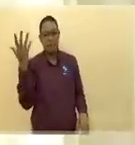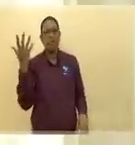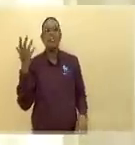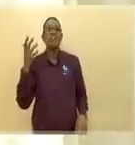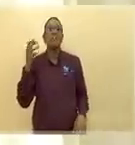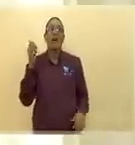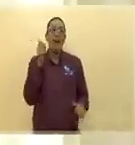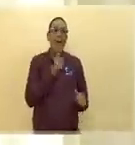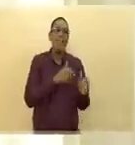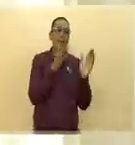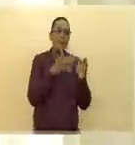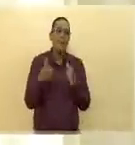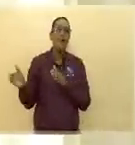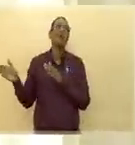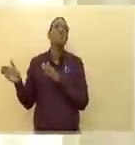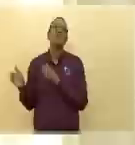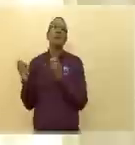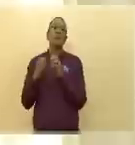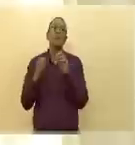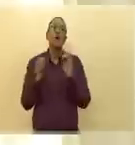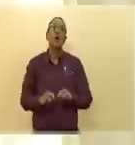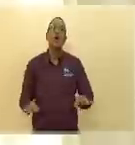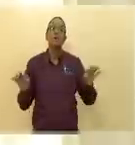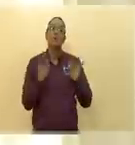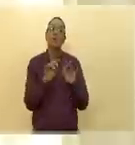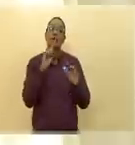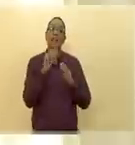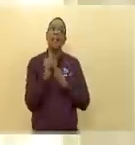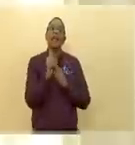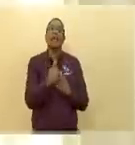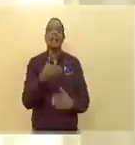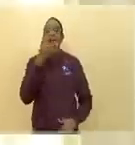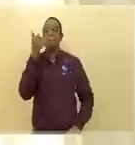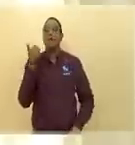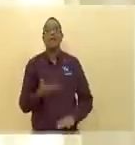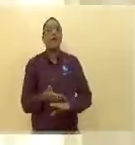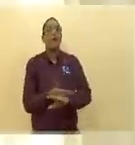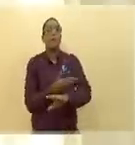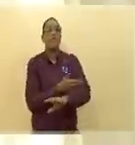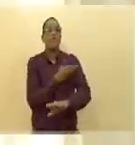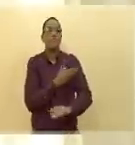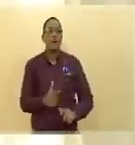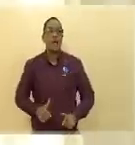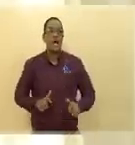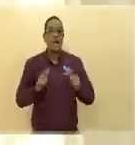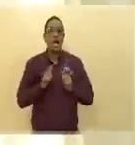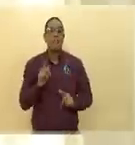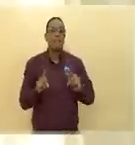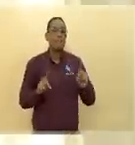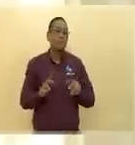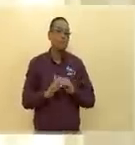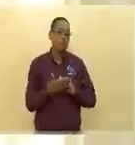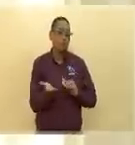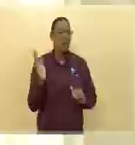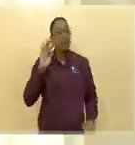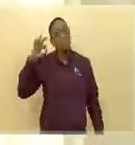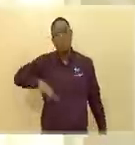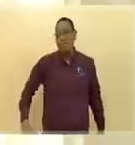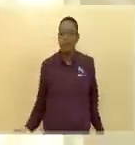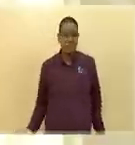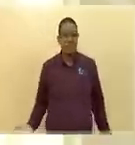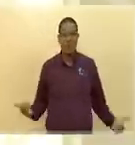capita. Again, more importantly, it leads to the betterment of lives of our citizens. So